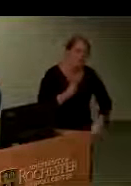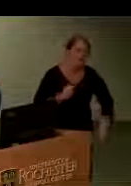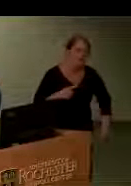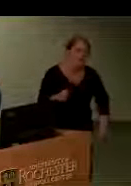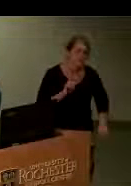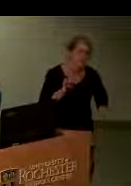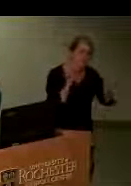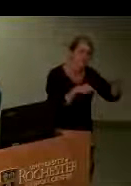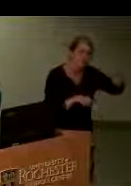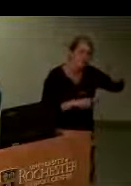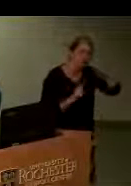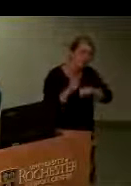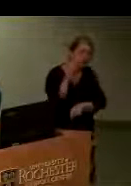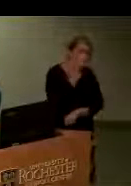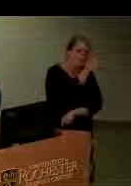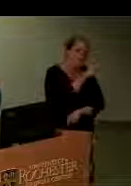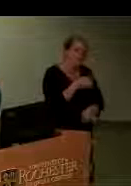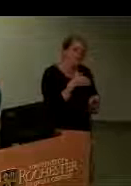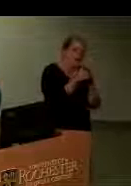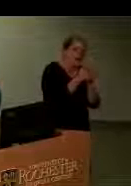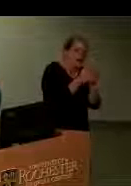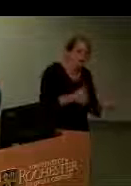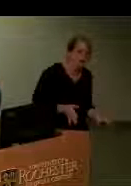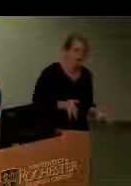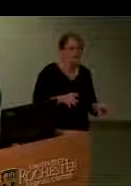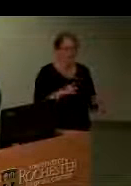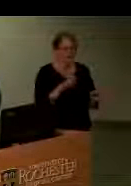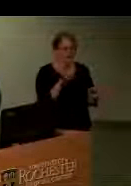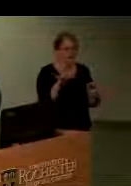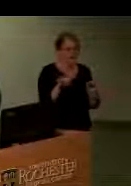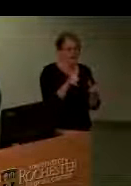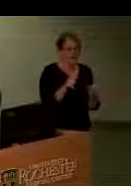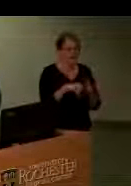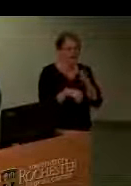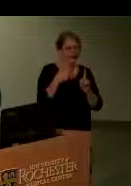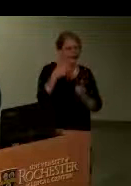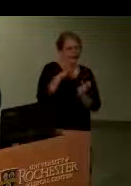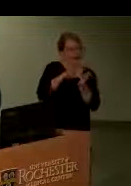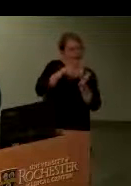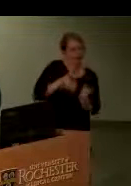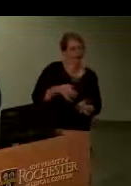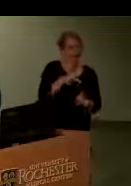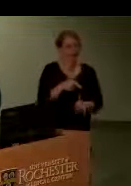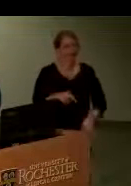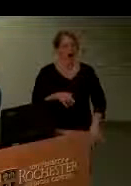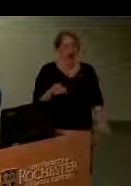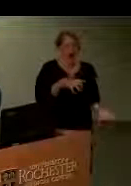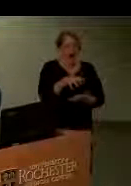going to go to a place with a bunch of psychiatrists masquerading as internists?